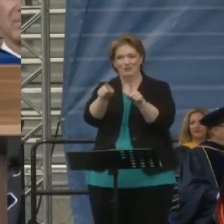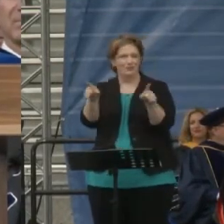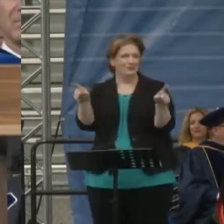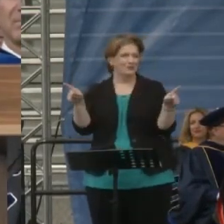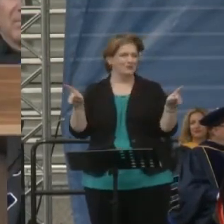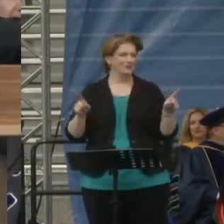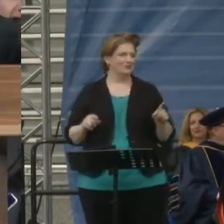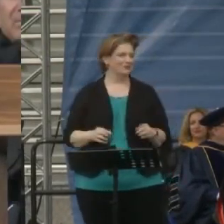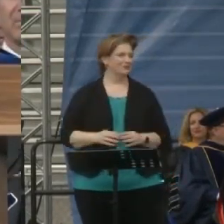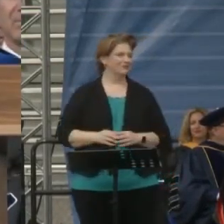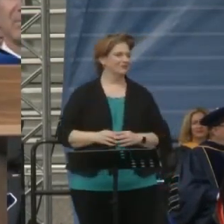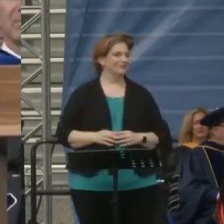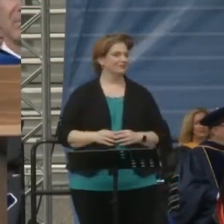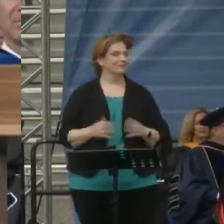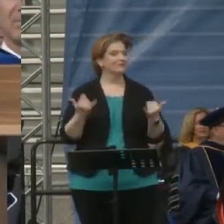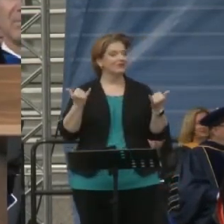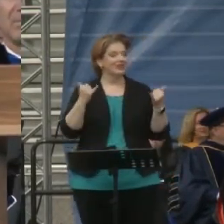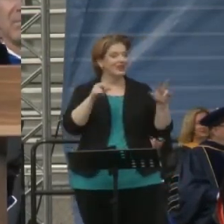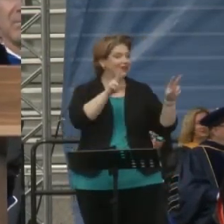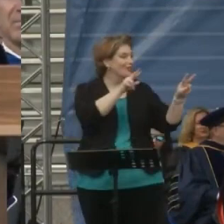Graduates, look around you.